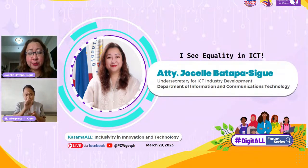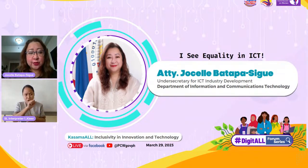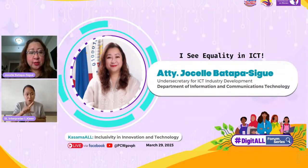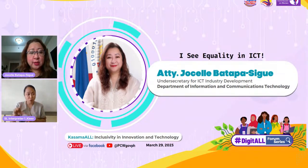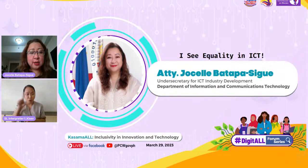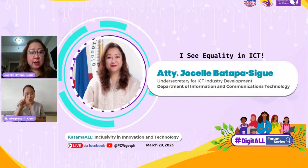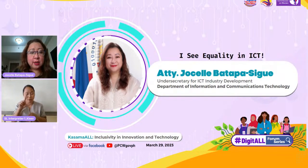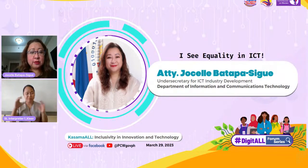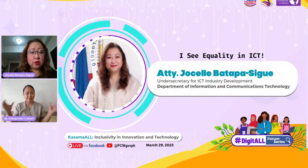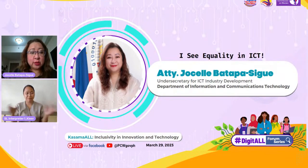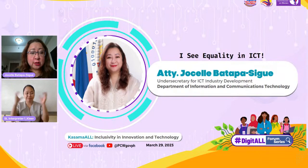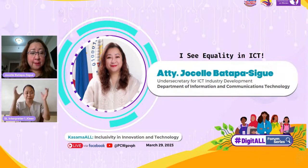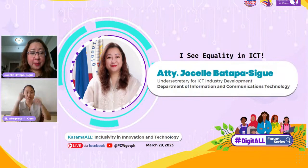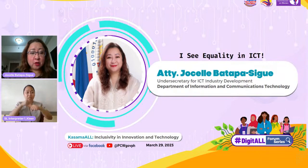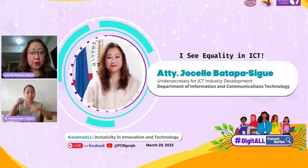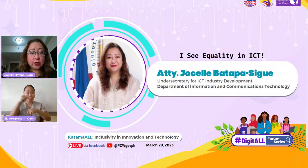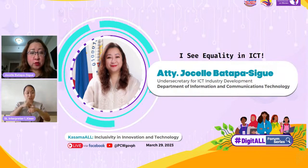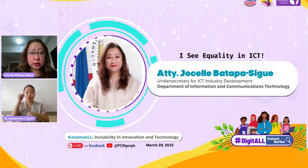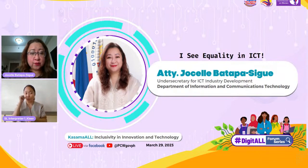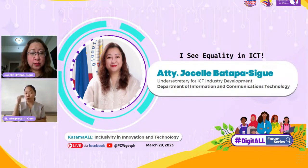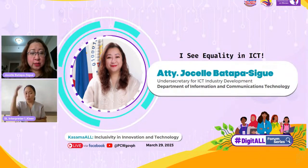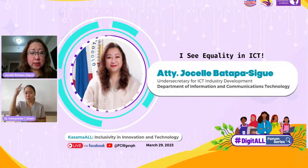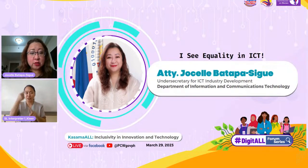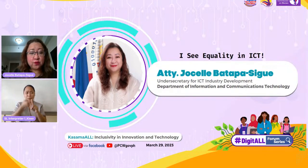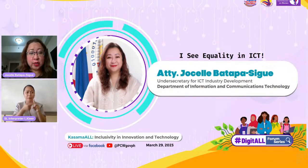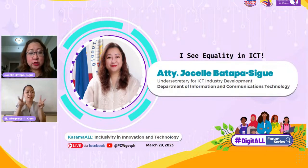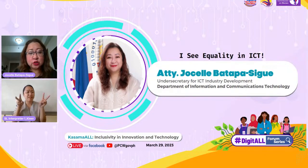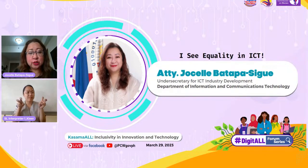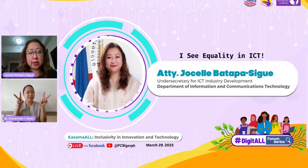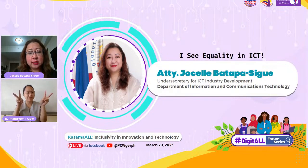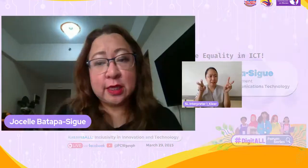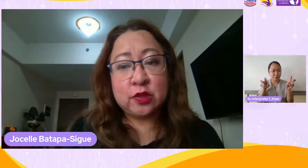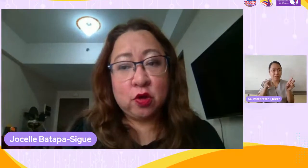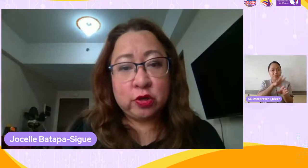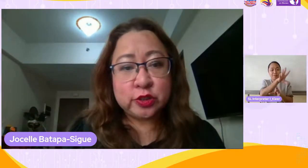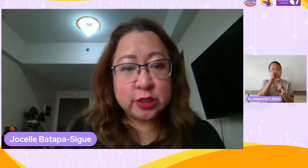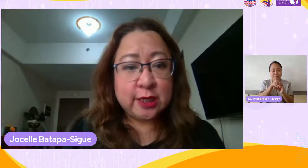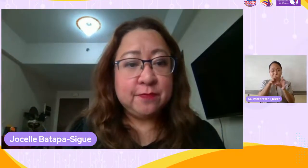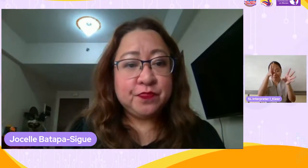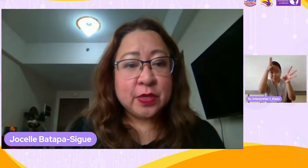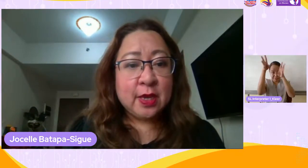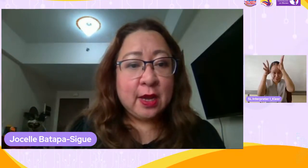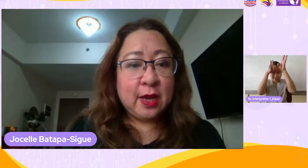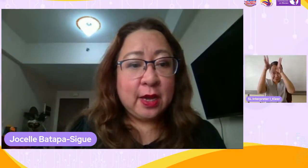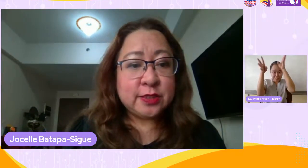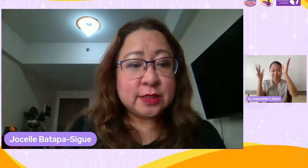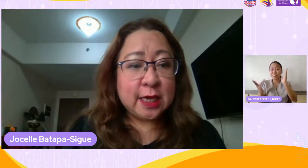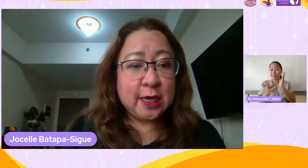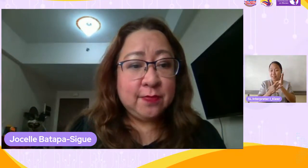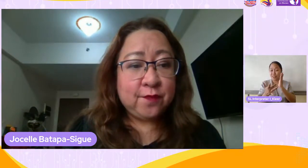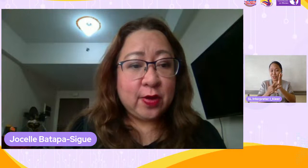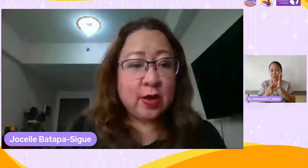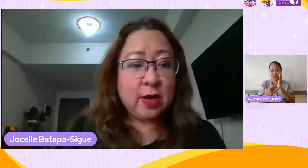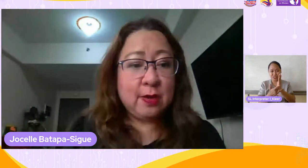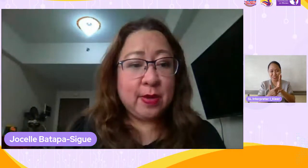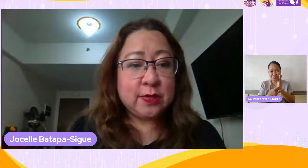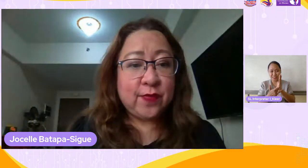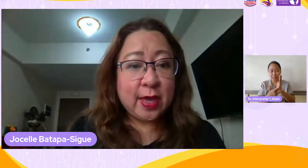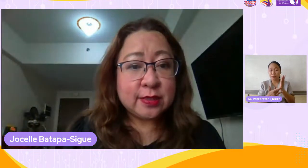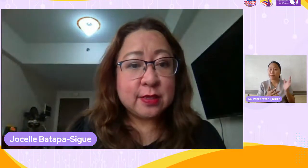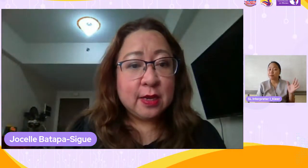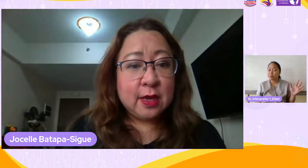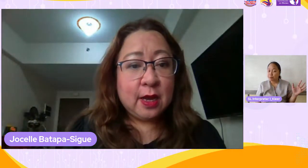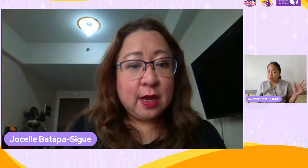Women's Month and on the topic of inclusivity in innovation and technology. I just came from